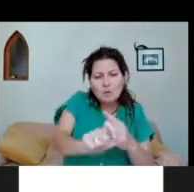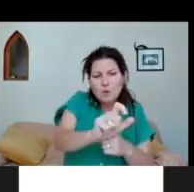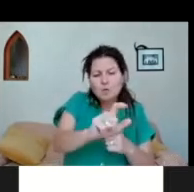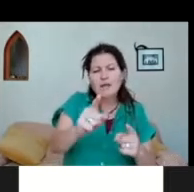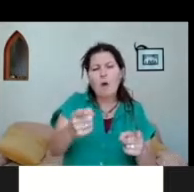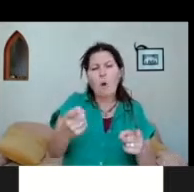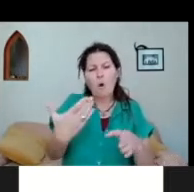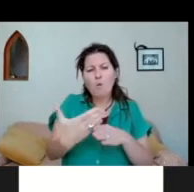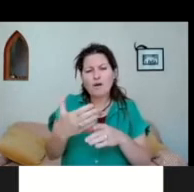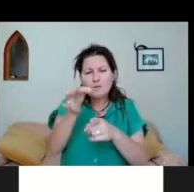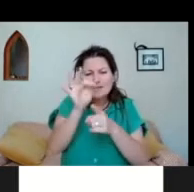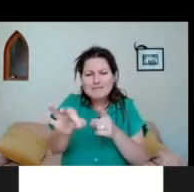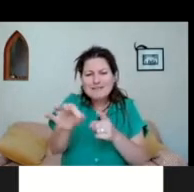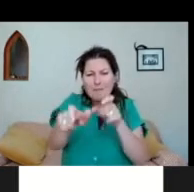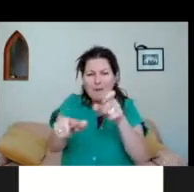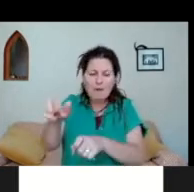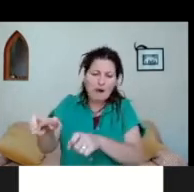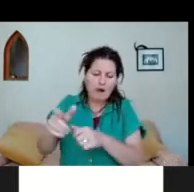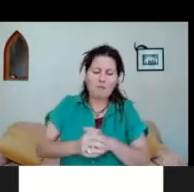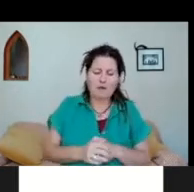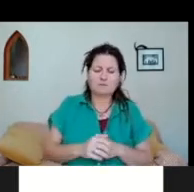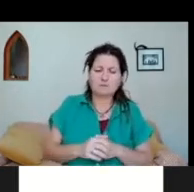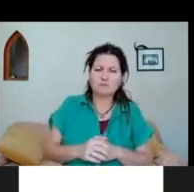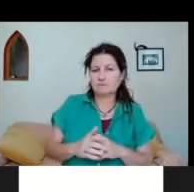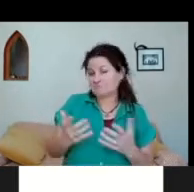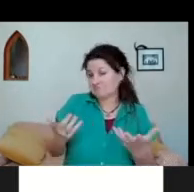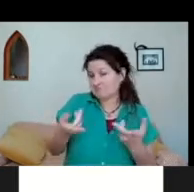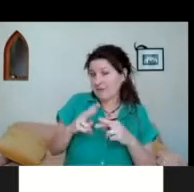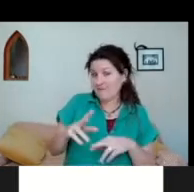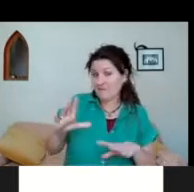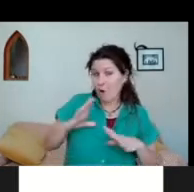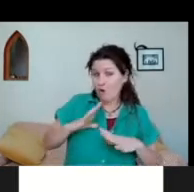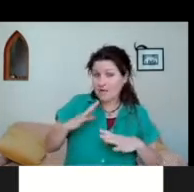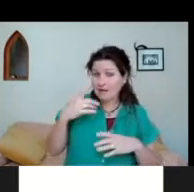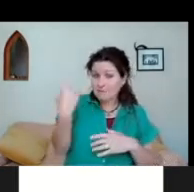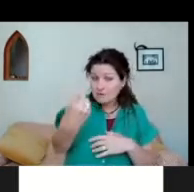with specific people. But obviously, if those people are already there,